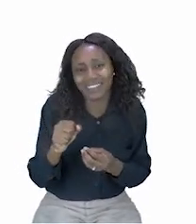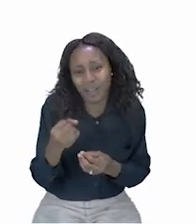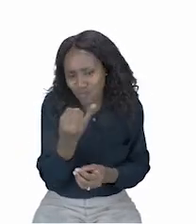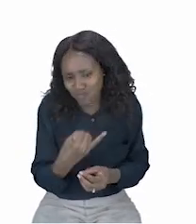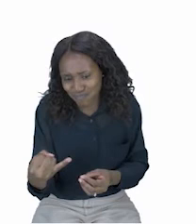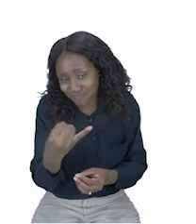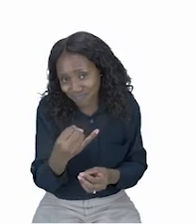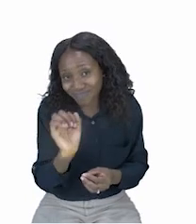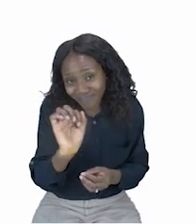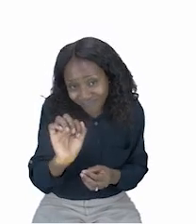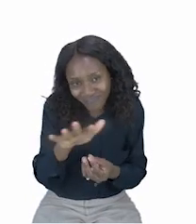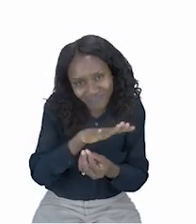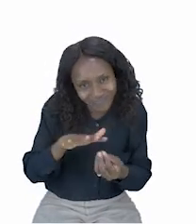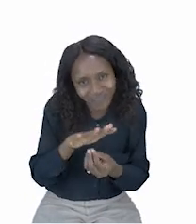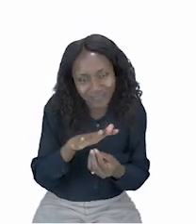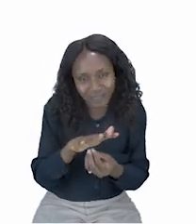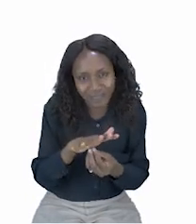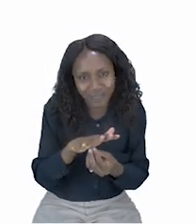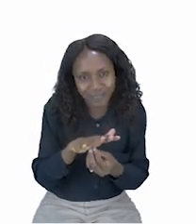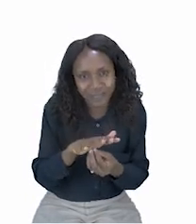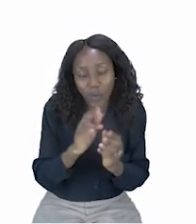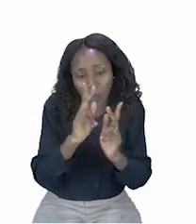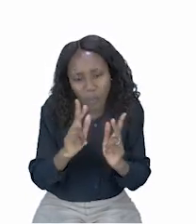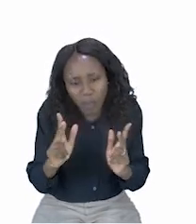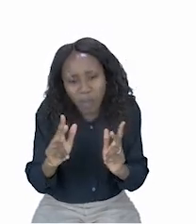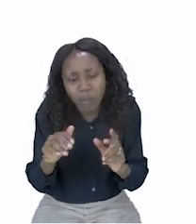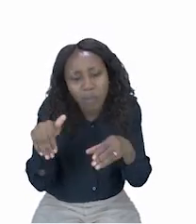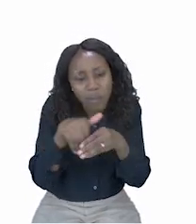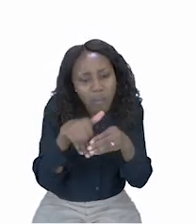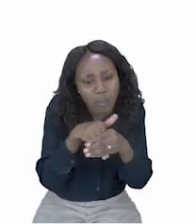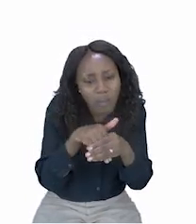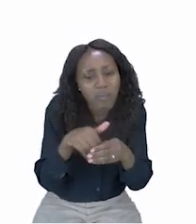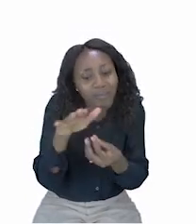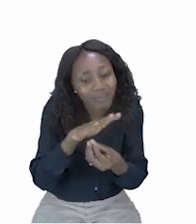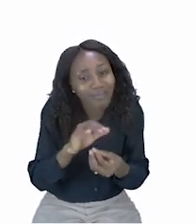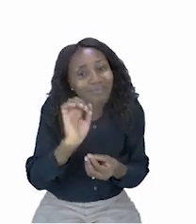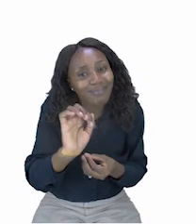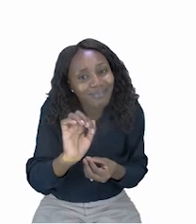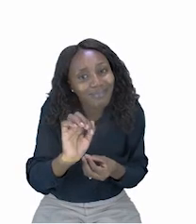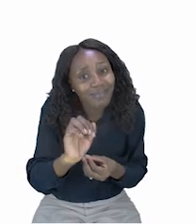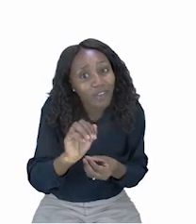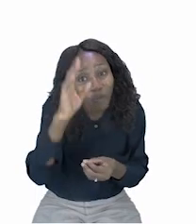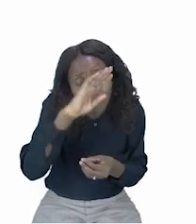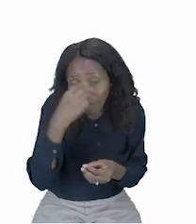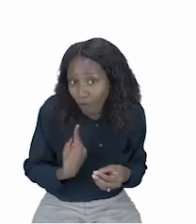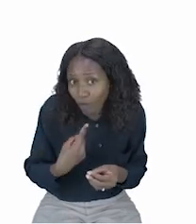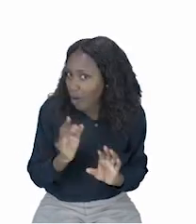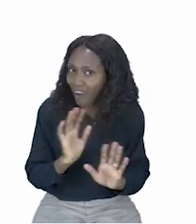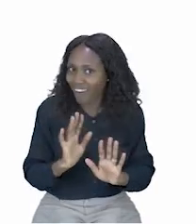your family. You are going to draw the people who you call family. And don't forget about yourself as